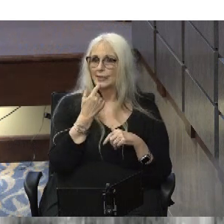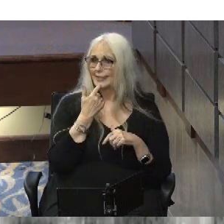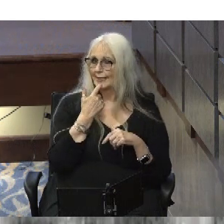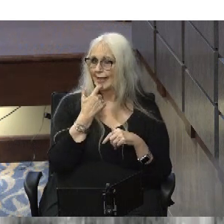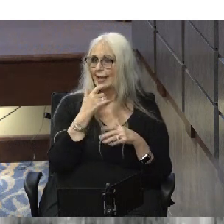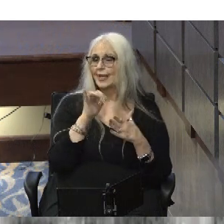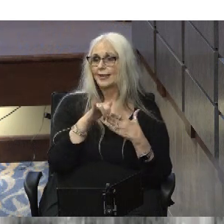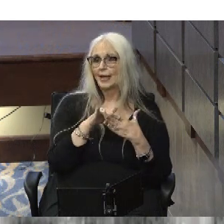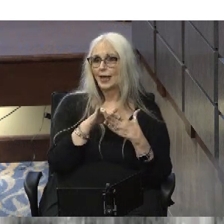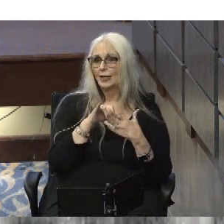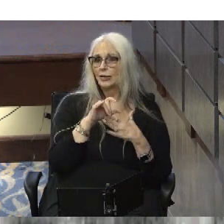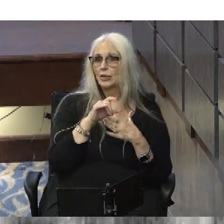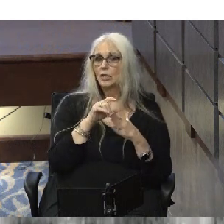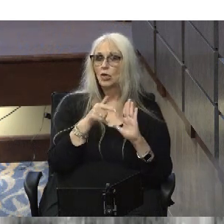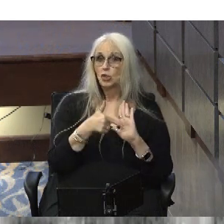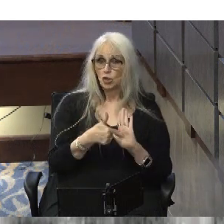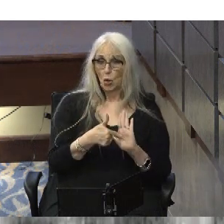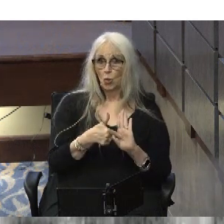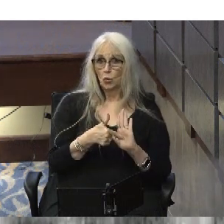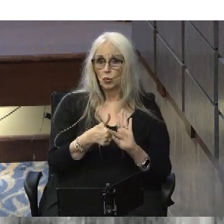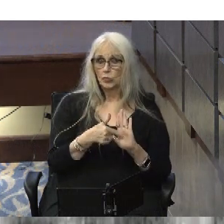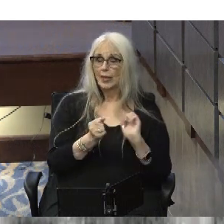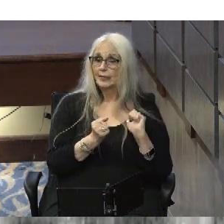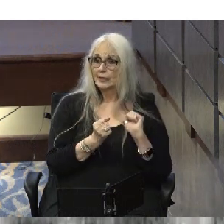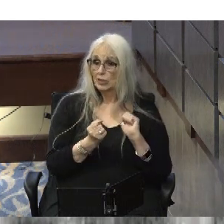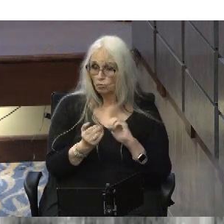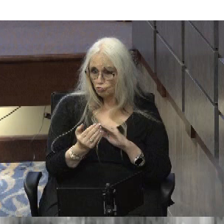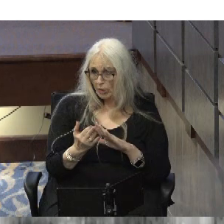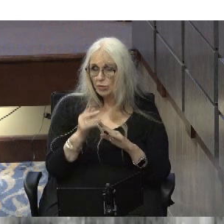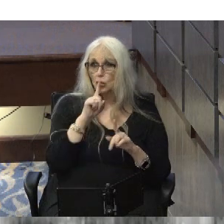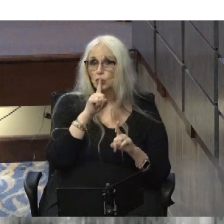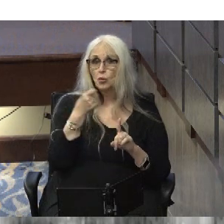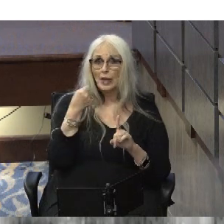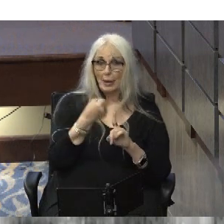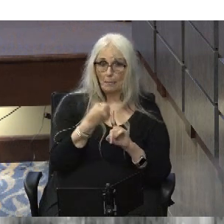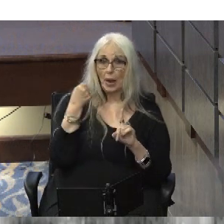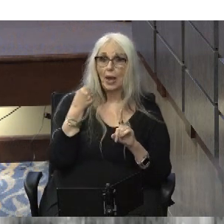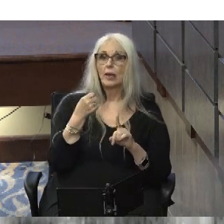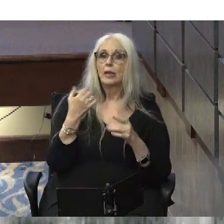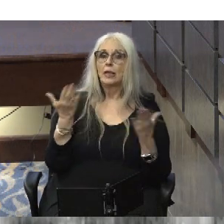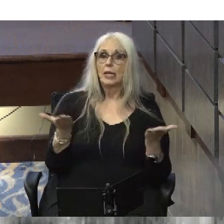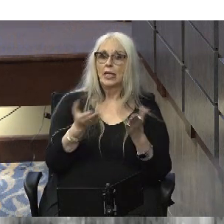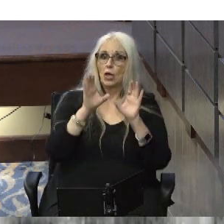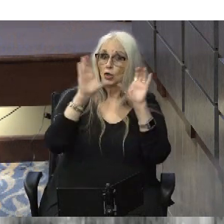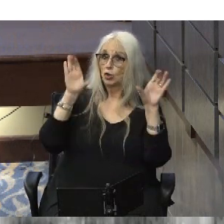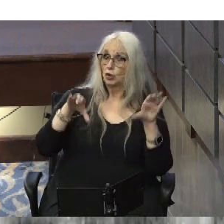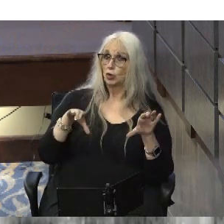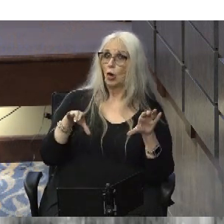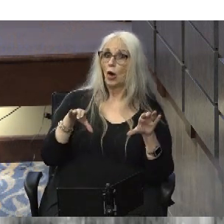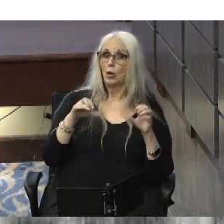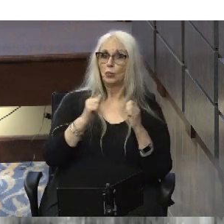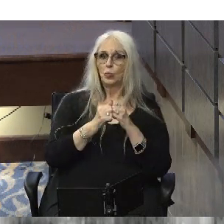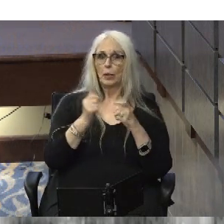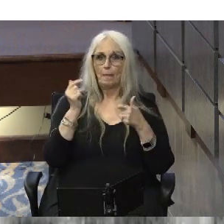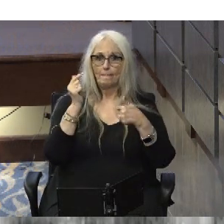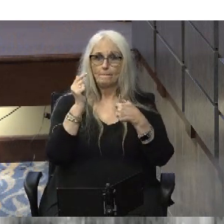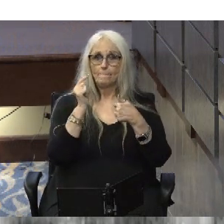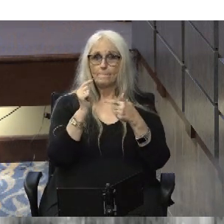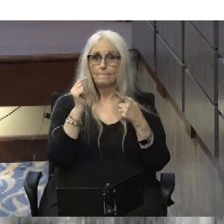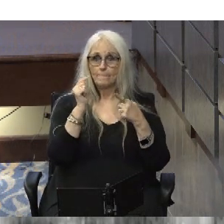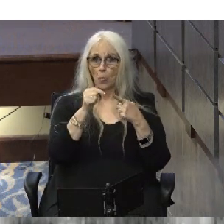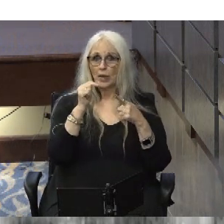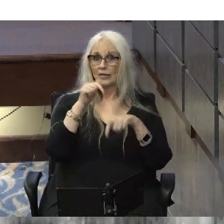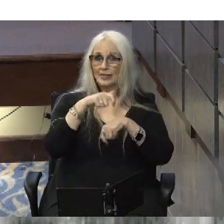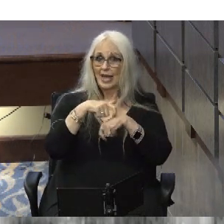actually shows that is addressing the true impact. So here we have a chart that gives us our point-in-time homelessness, called